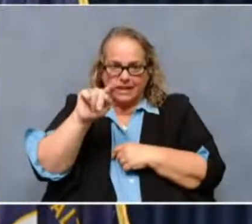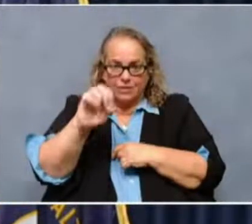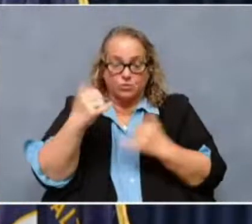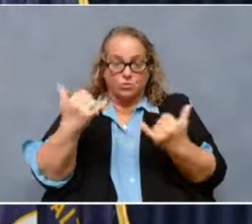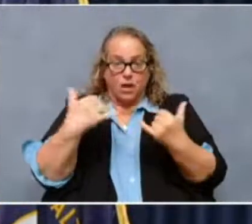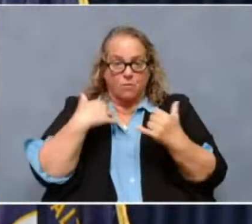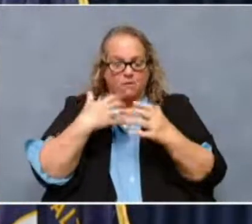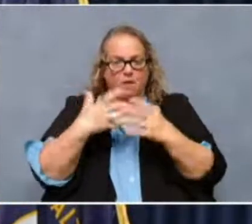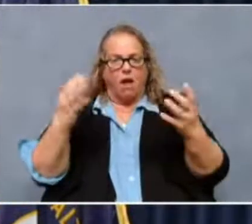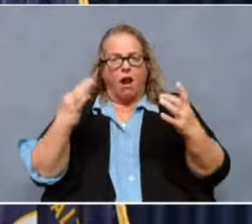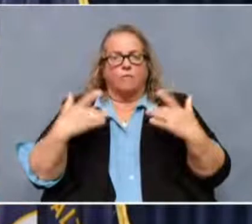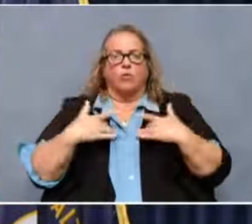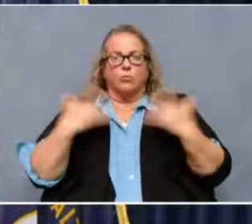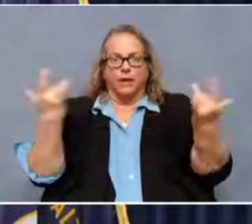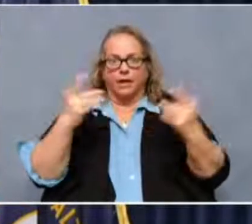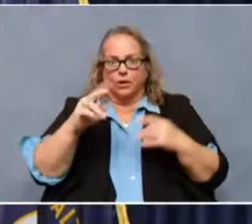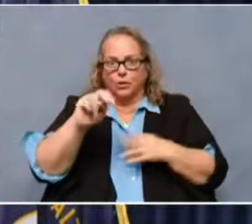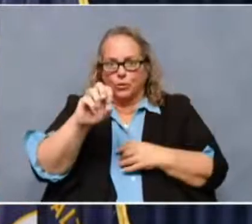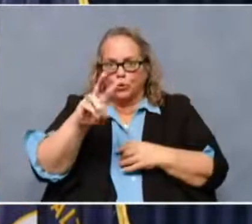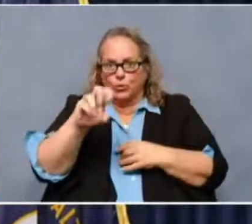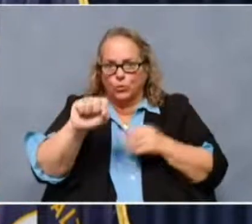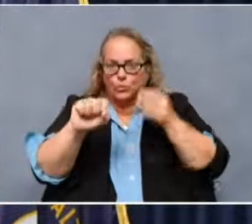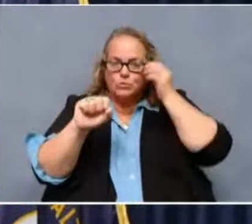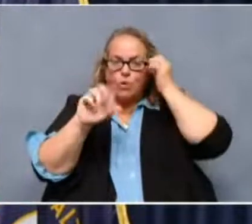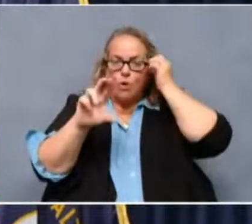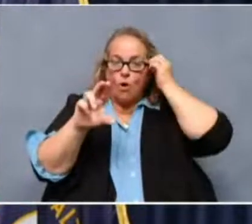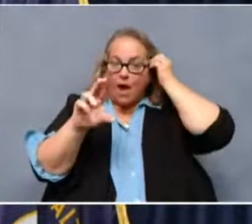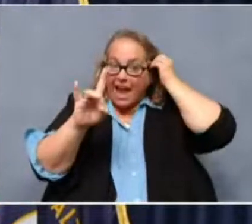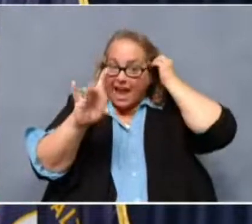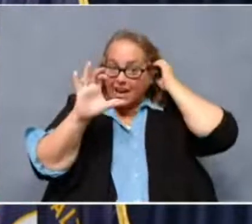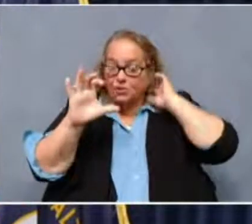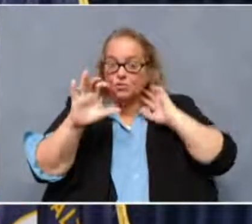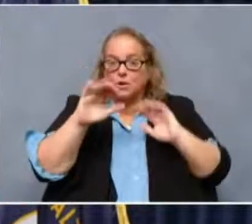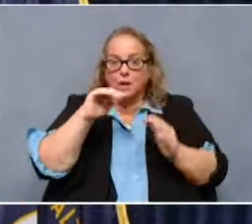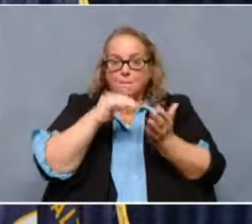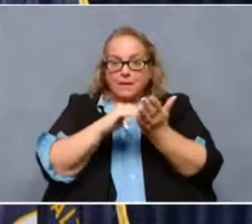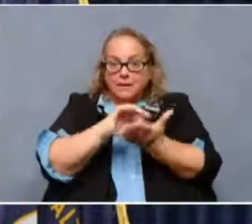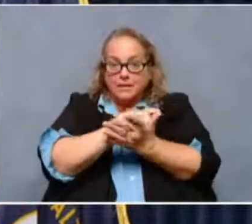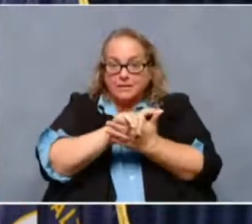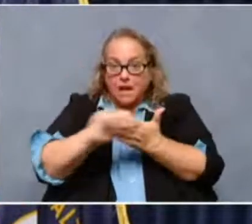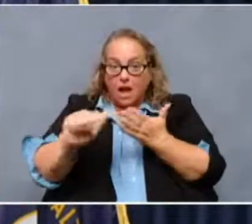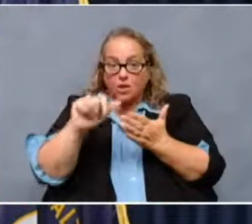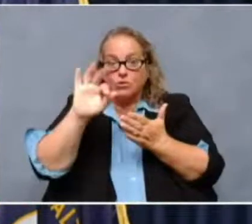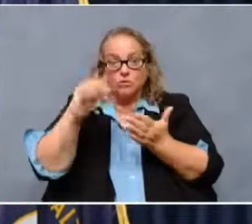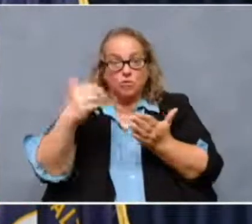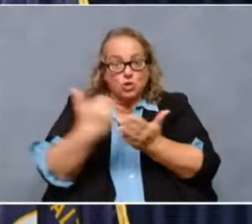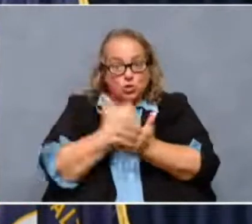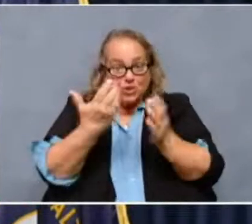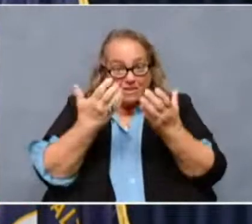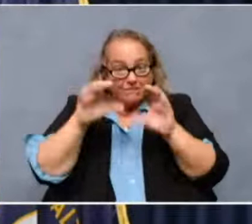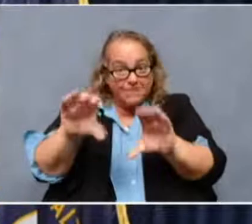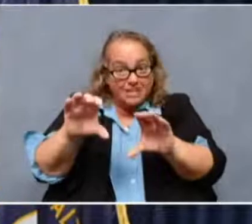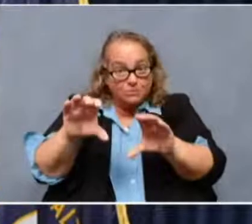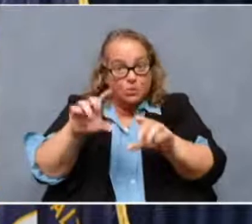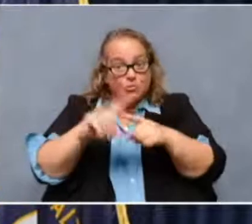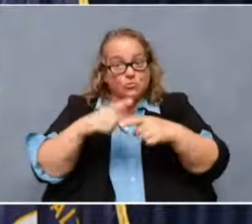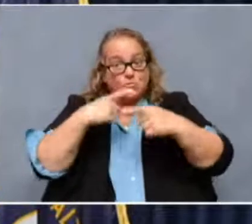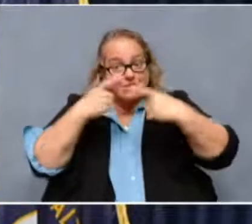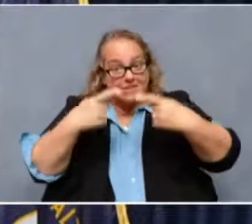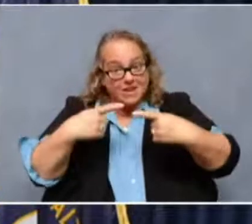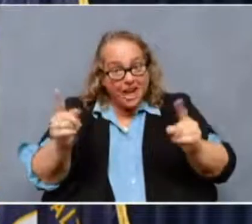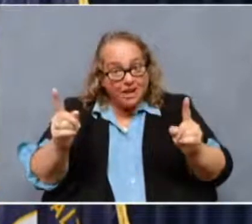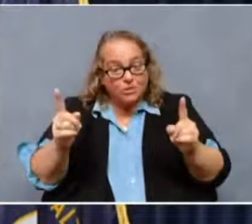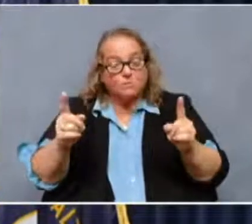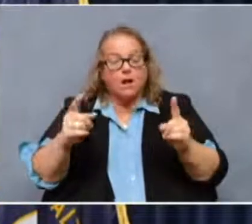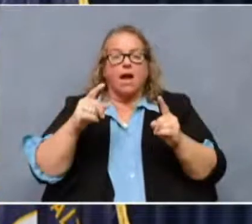thrilling news. Over $800 million of new investment to announce, along with some